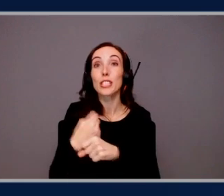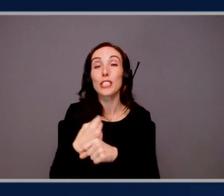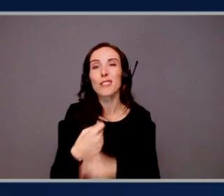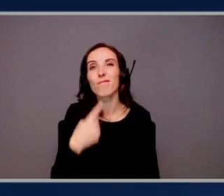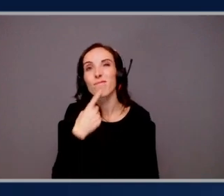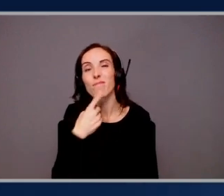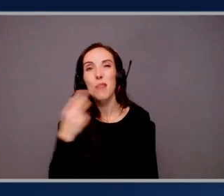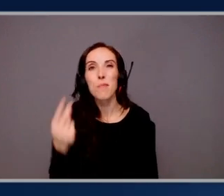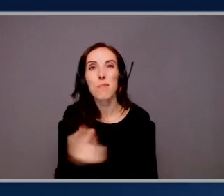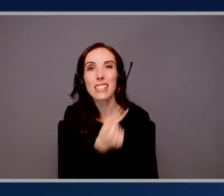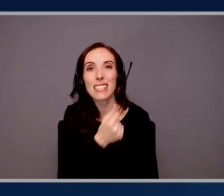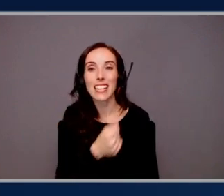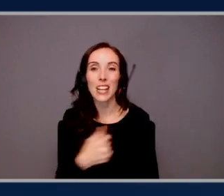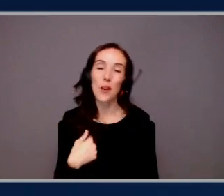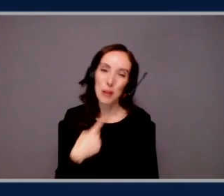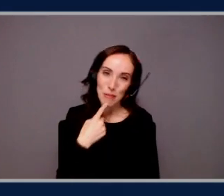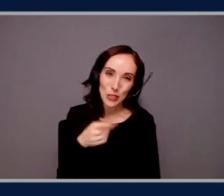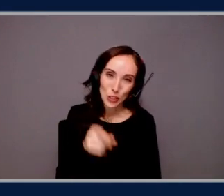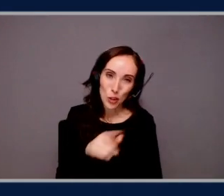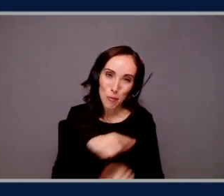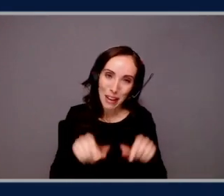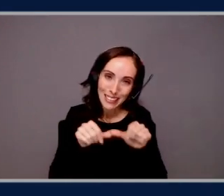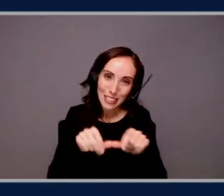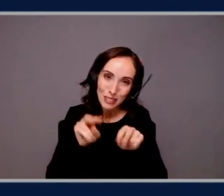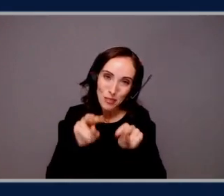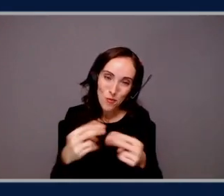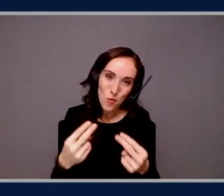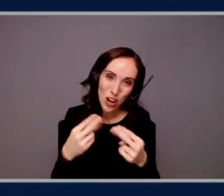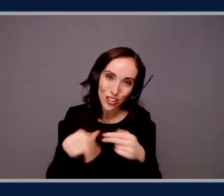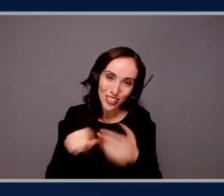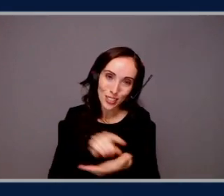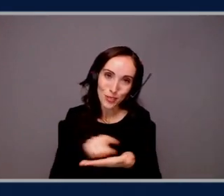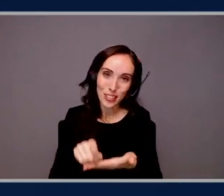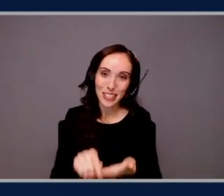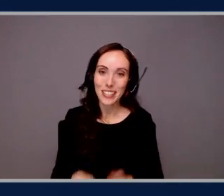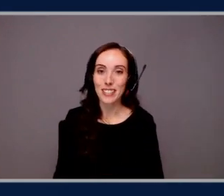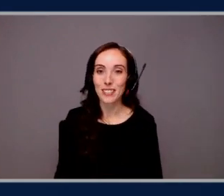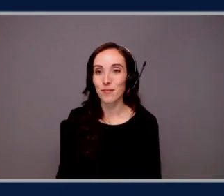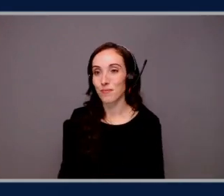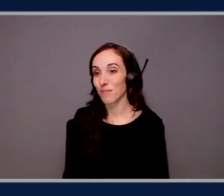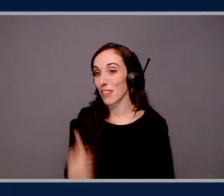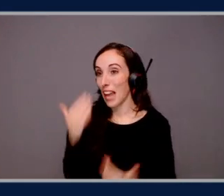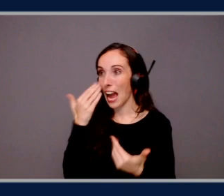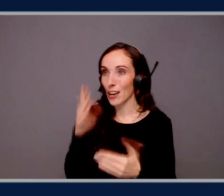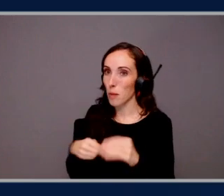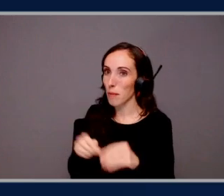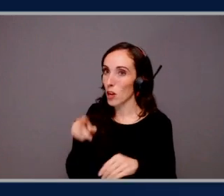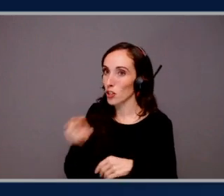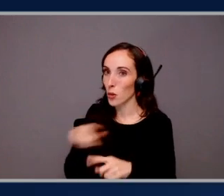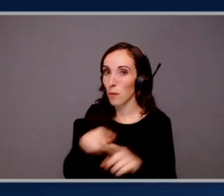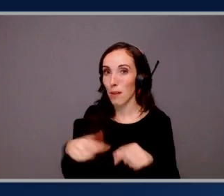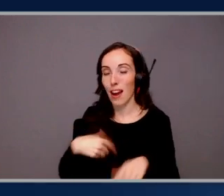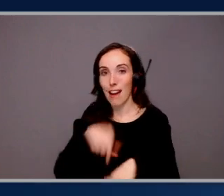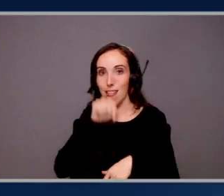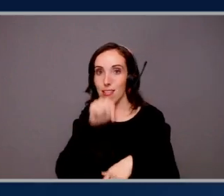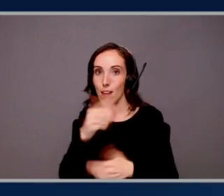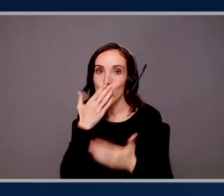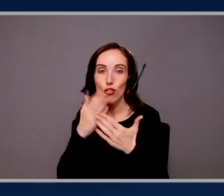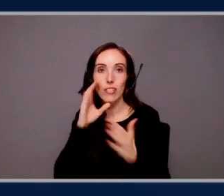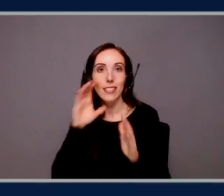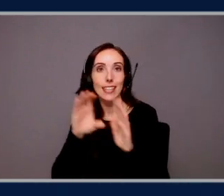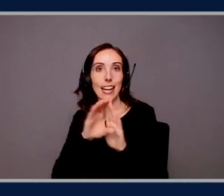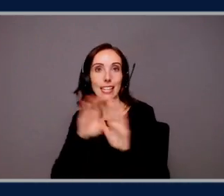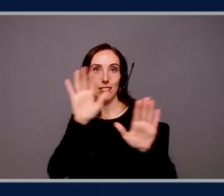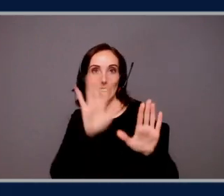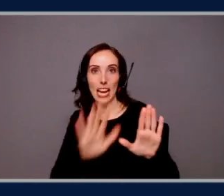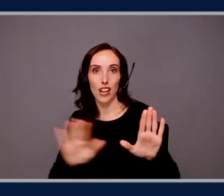keep watching us this week. That's great. All right. I don't know about you, Jasmine, but I love a good diagram. Well, I love that diagram